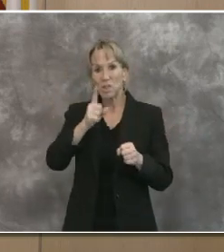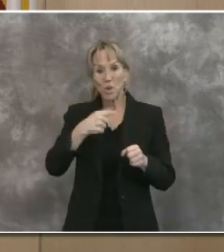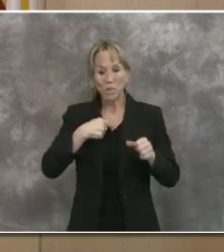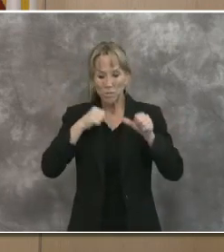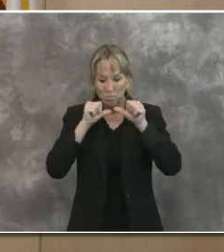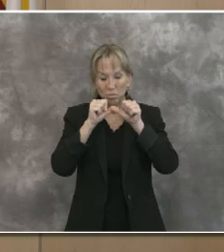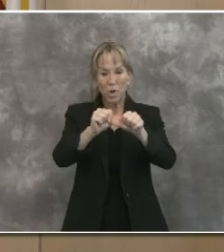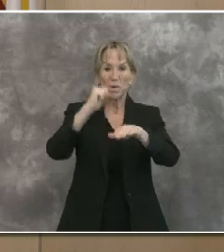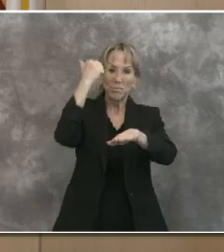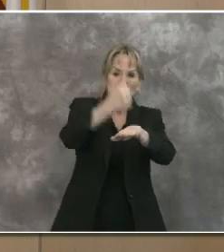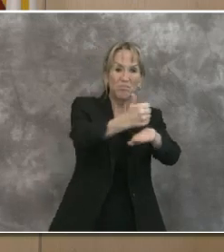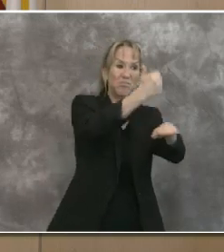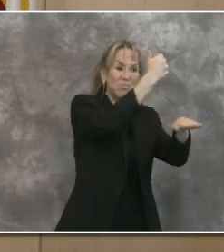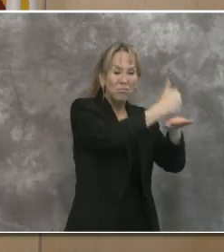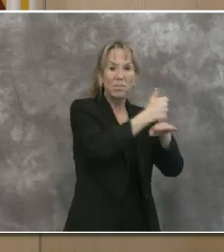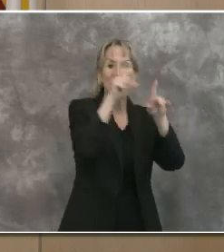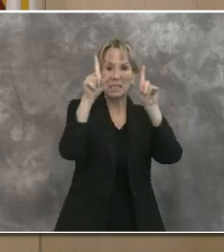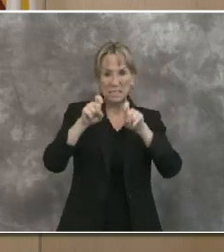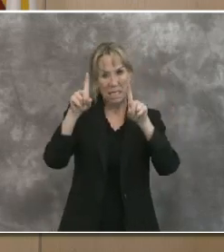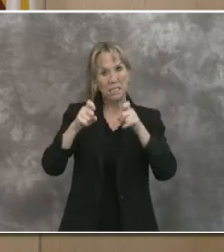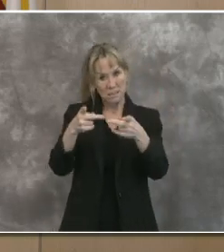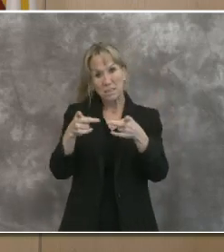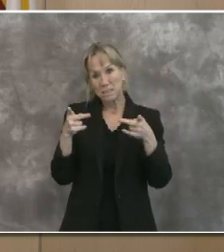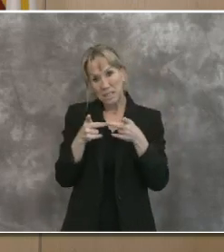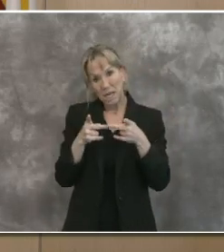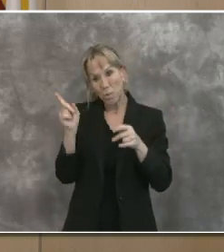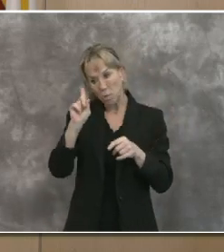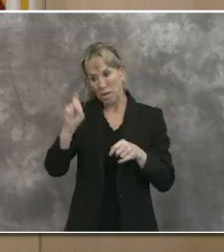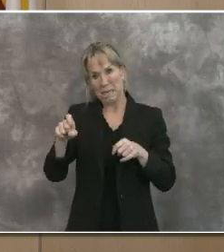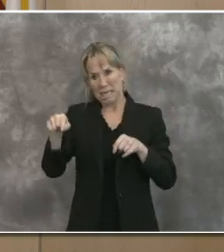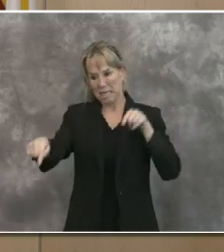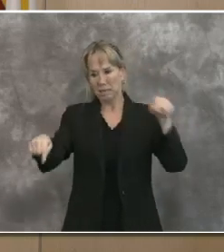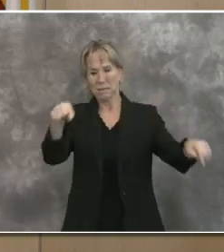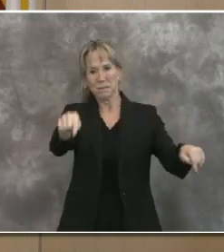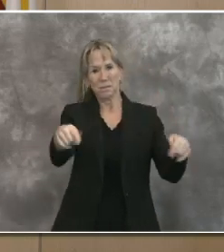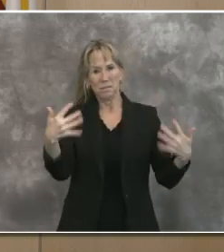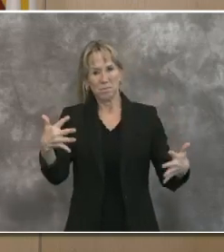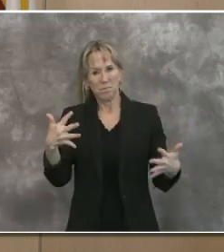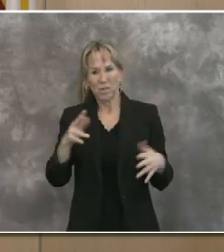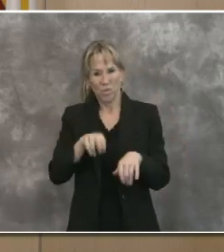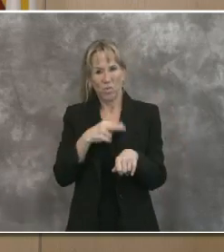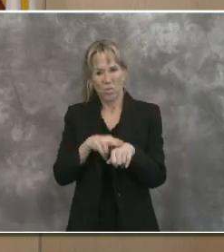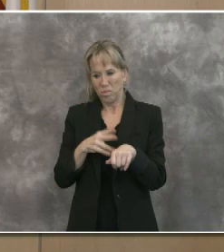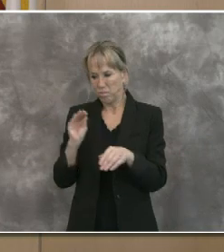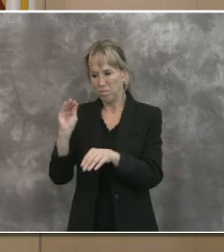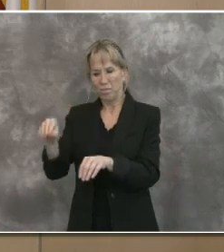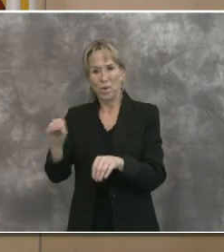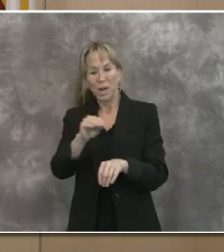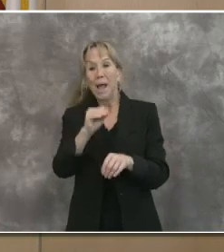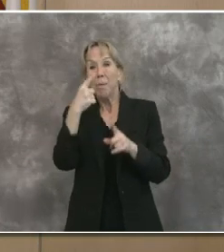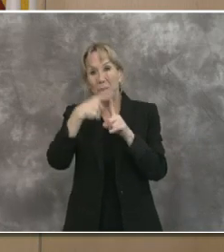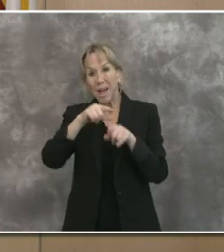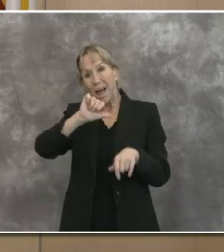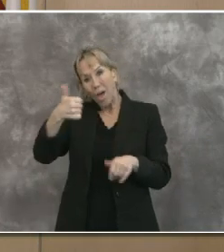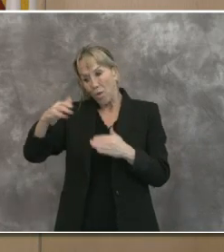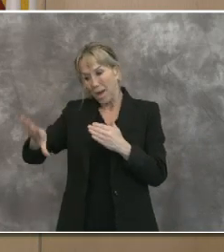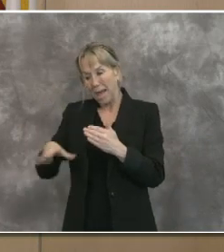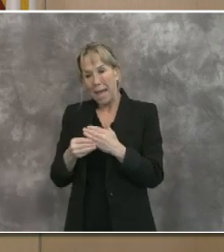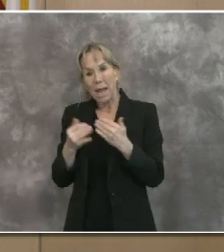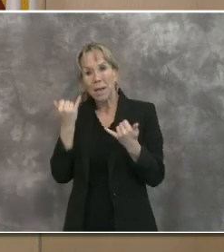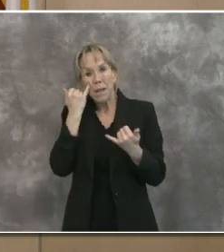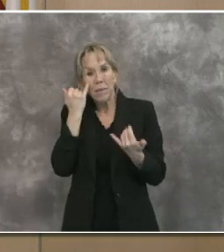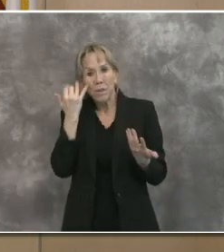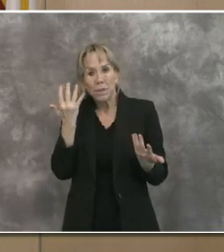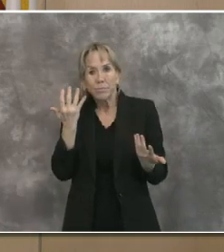permanent testing sites in the locations that need them, as well as having mobile